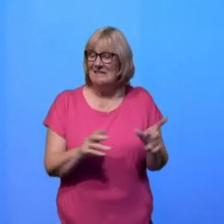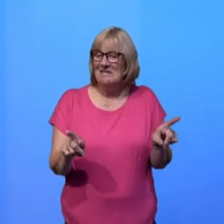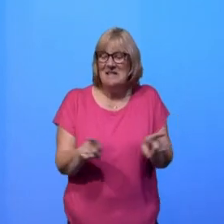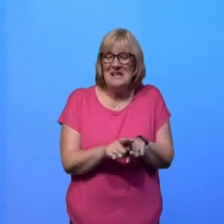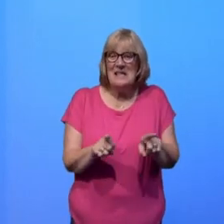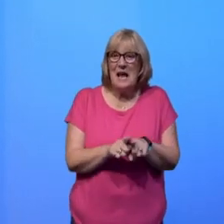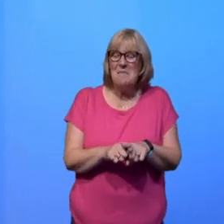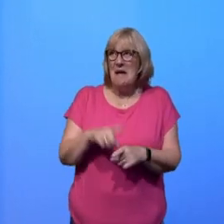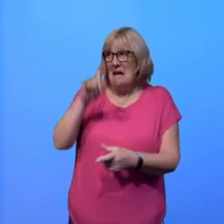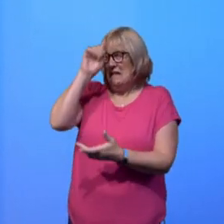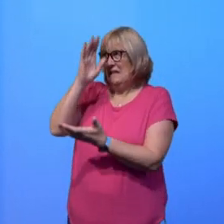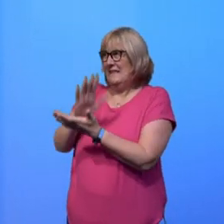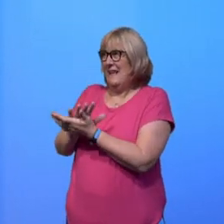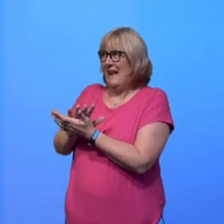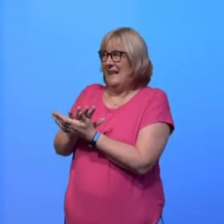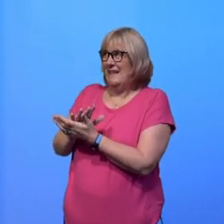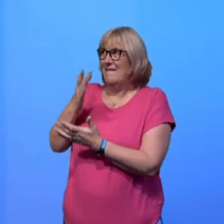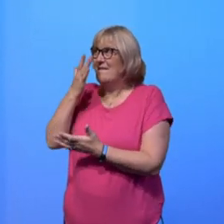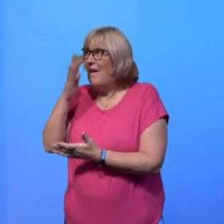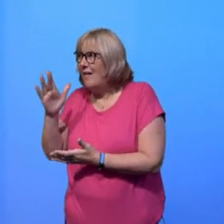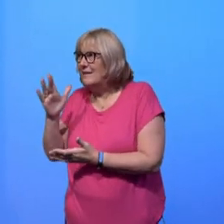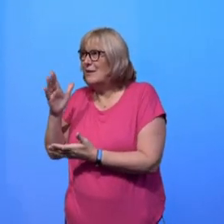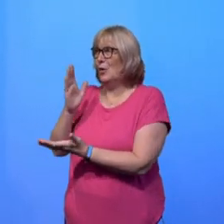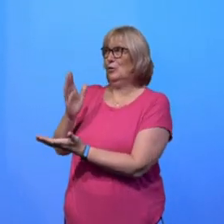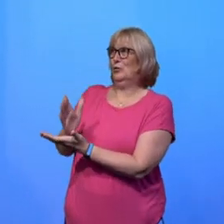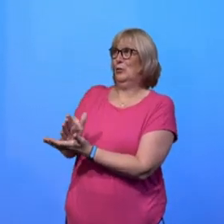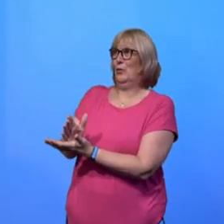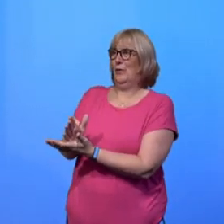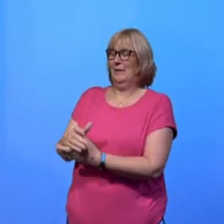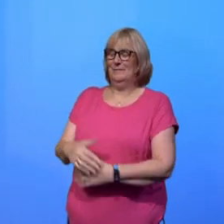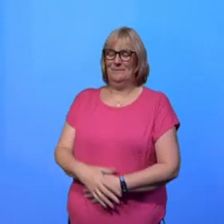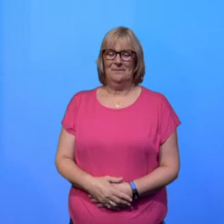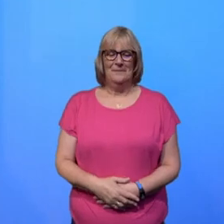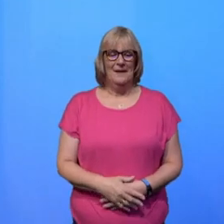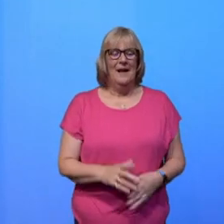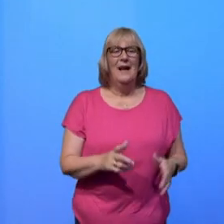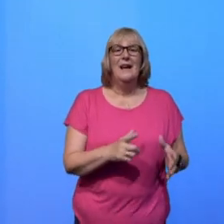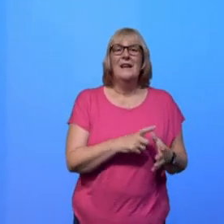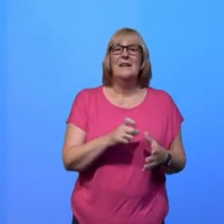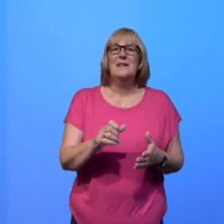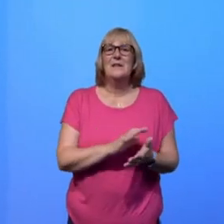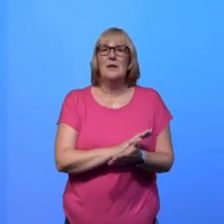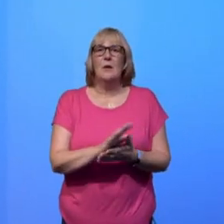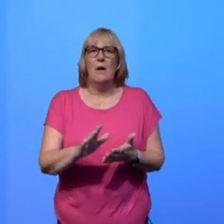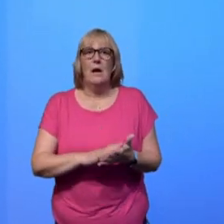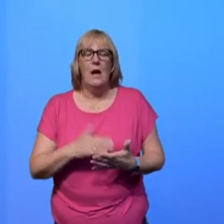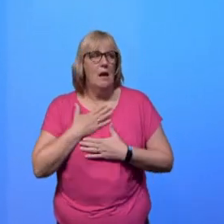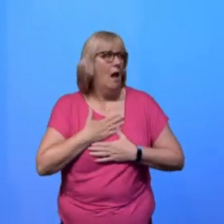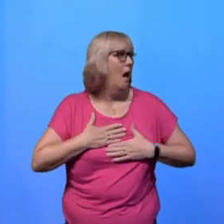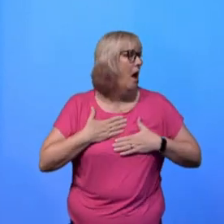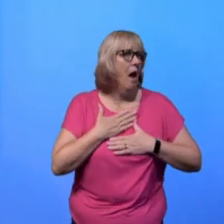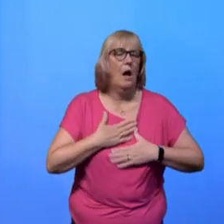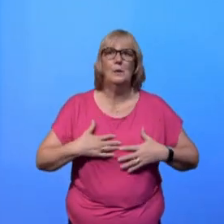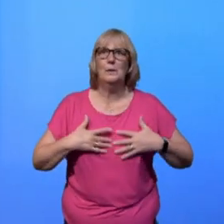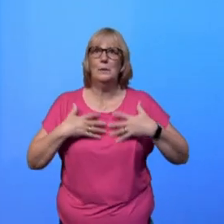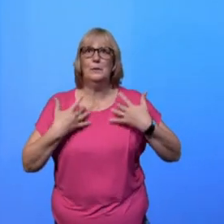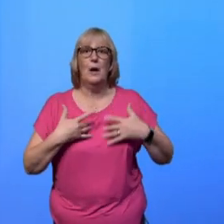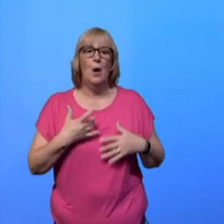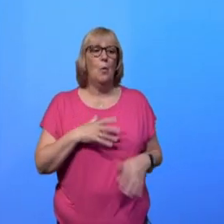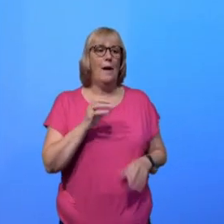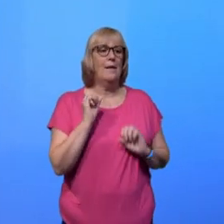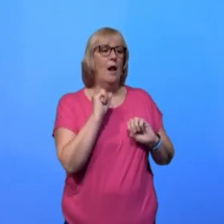him? That's the great question. So you can imagine how Achan got an early morning rush of adrenaline with the casting of